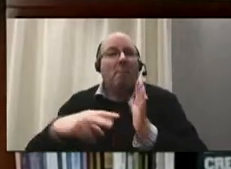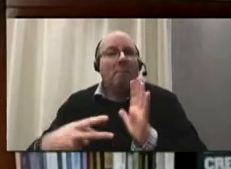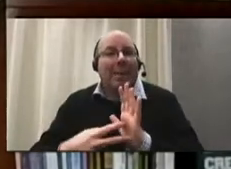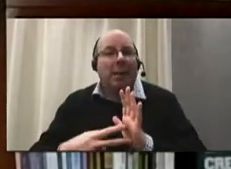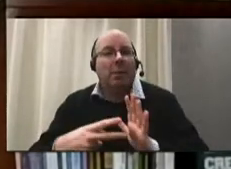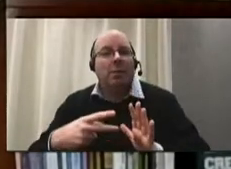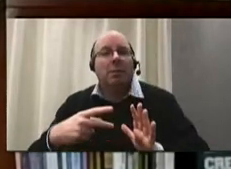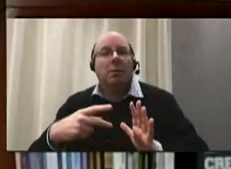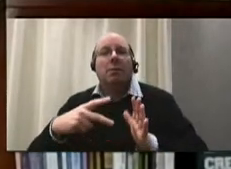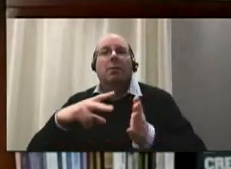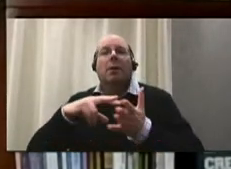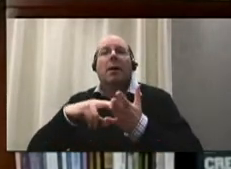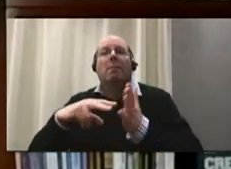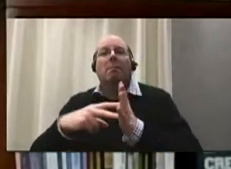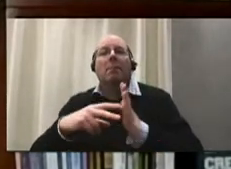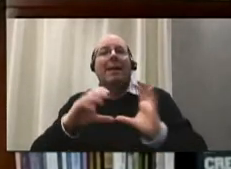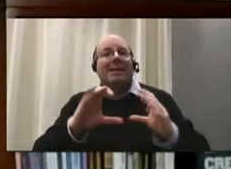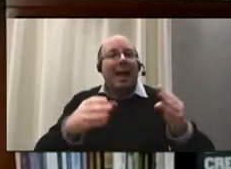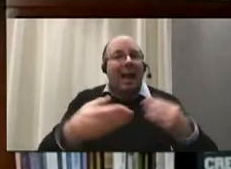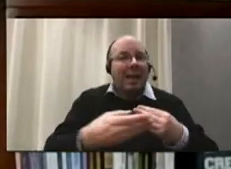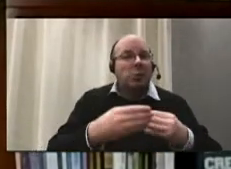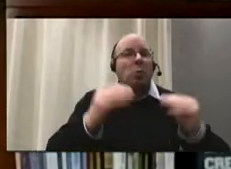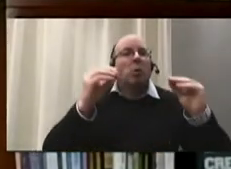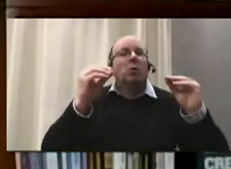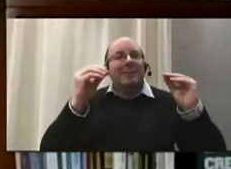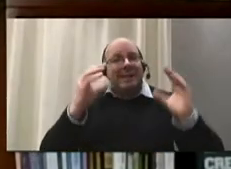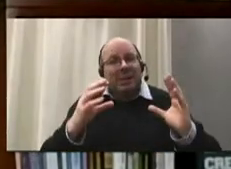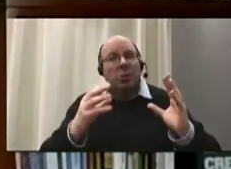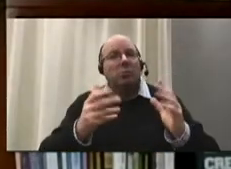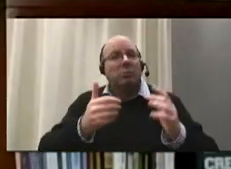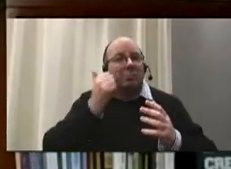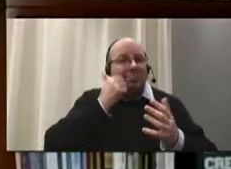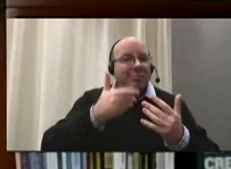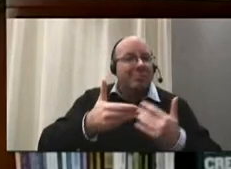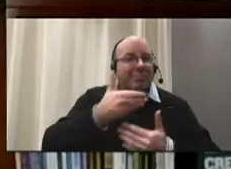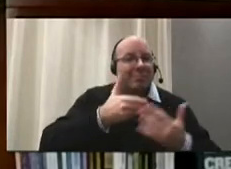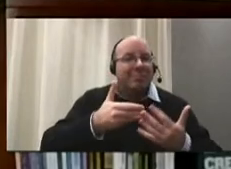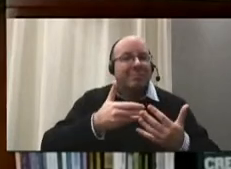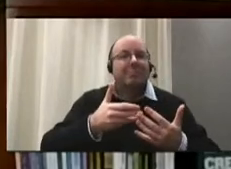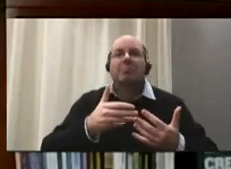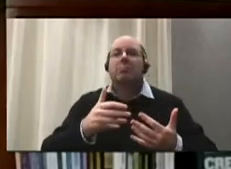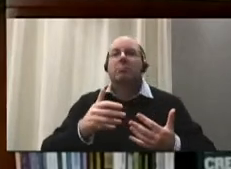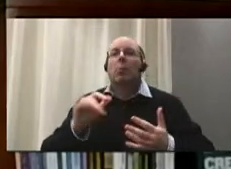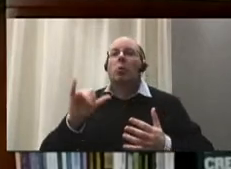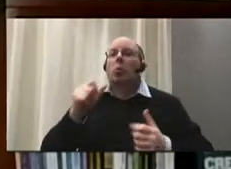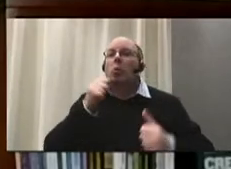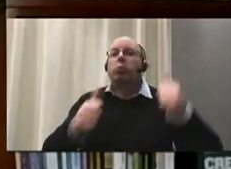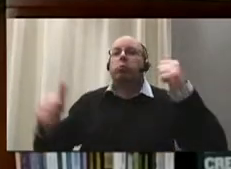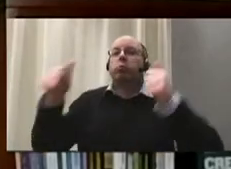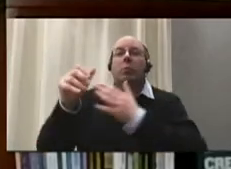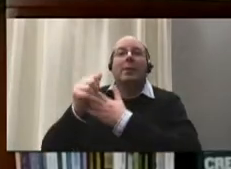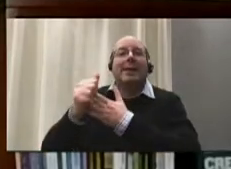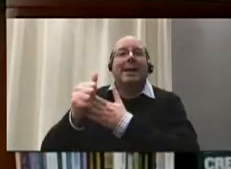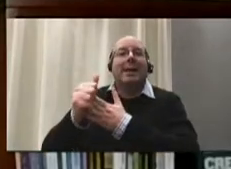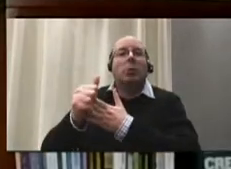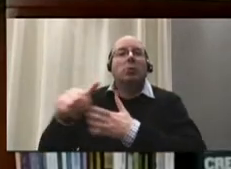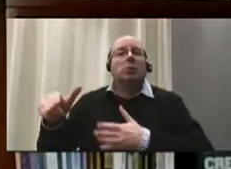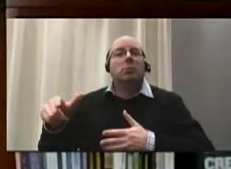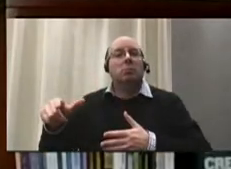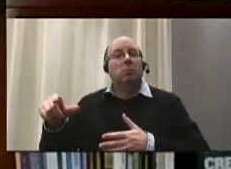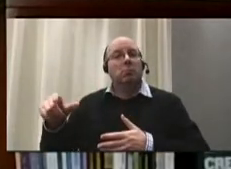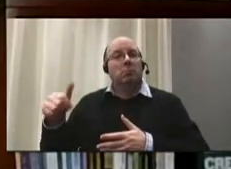the classrooms with the students every day around expectations, but it's also the leaders who are charged with the responsibility of leading our